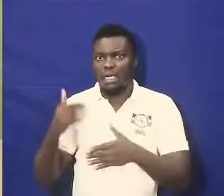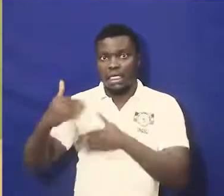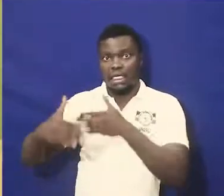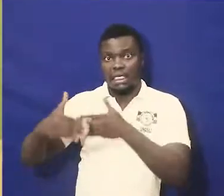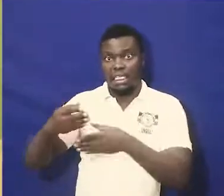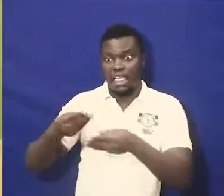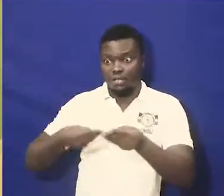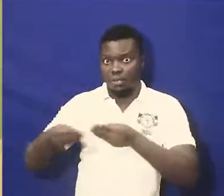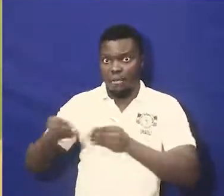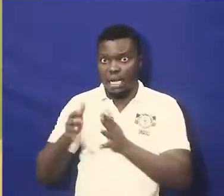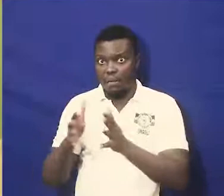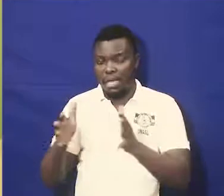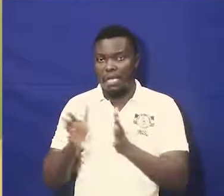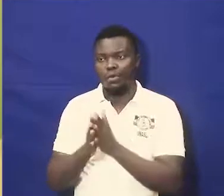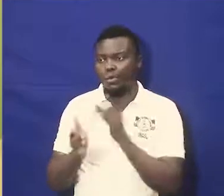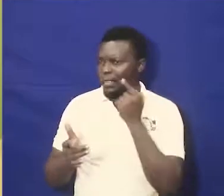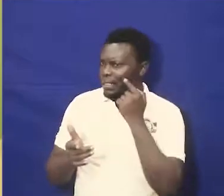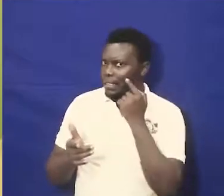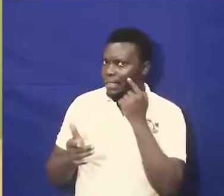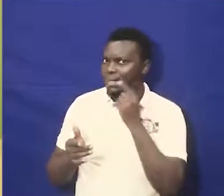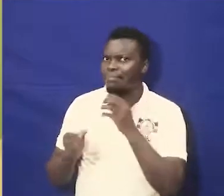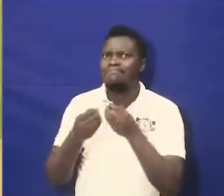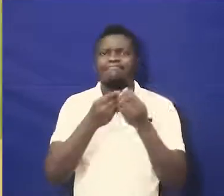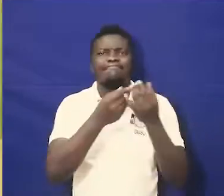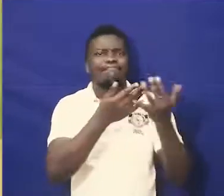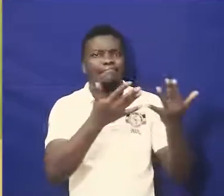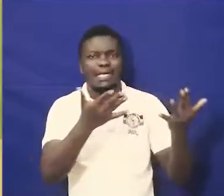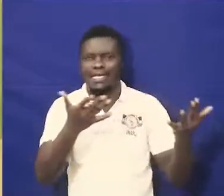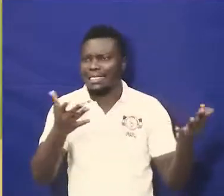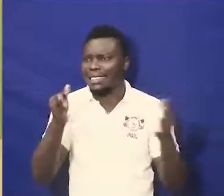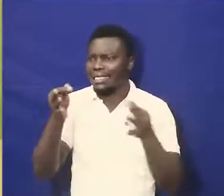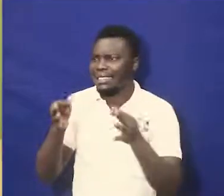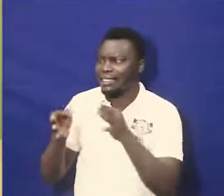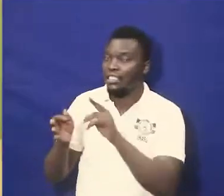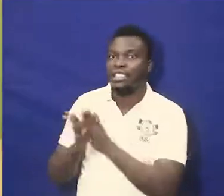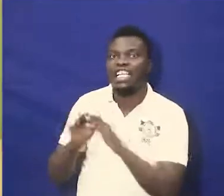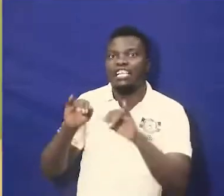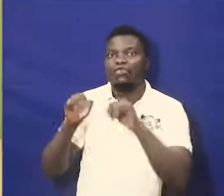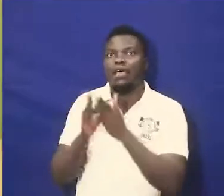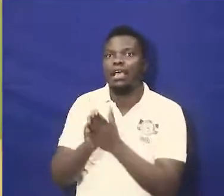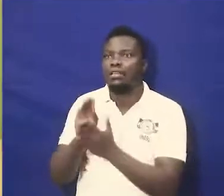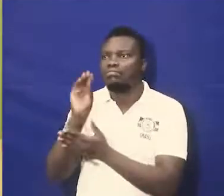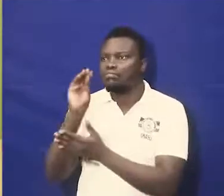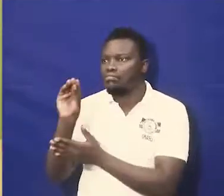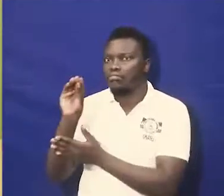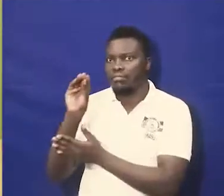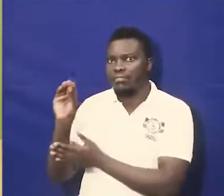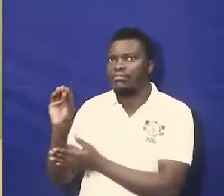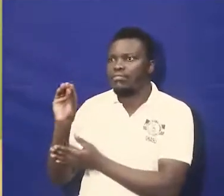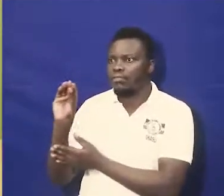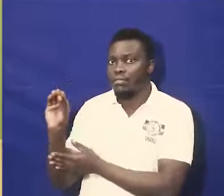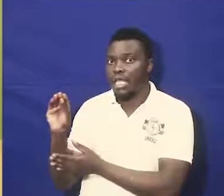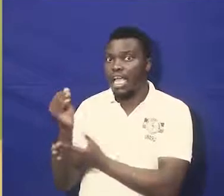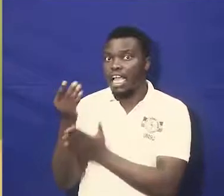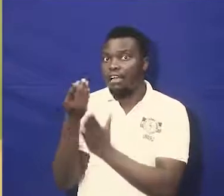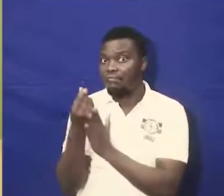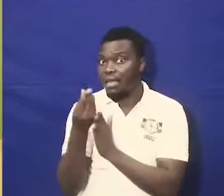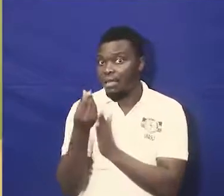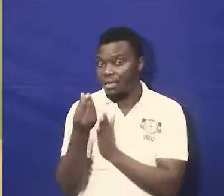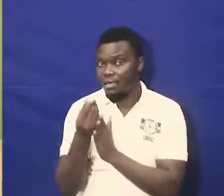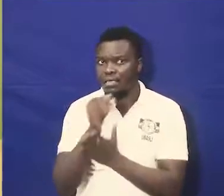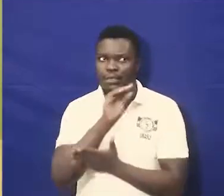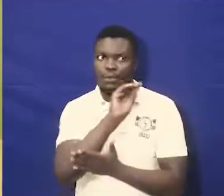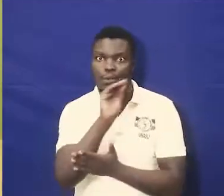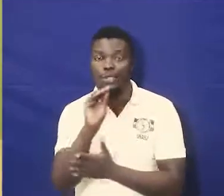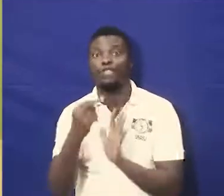are big, because the items are many, so they try to put a label on each one of them to show